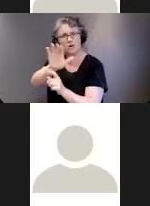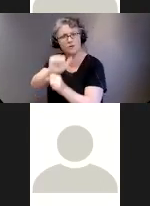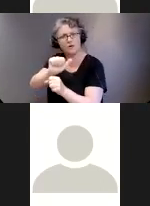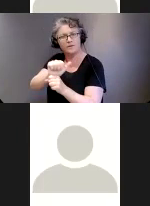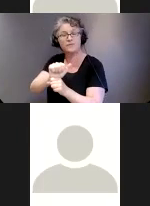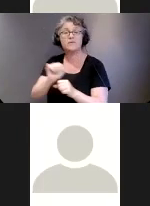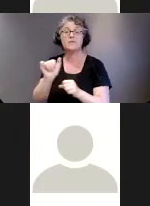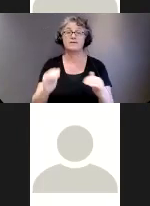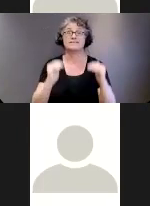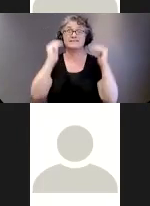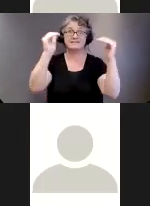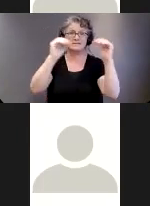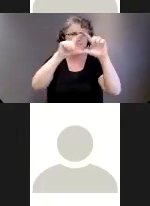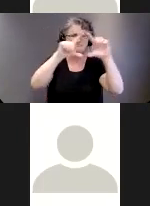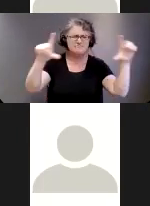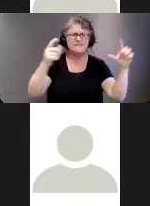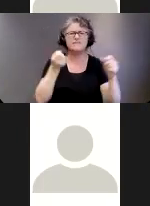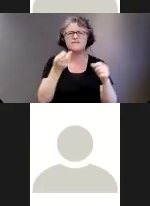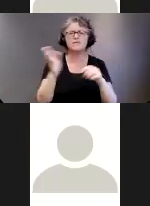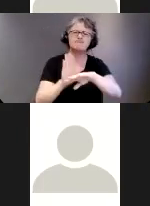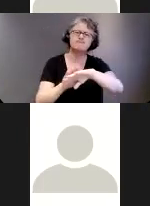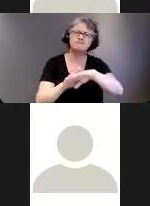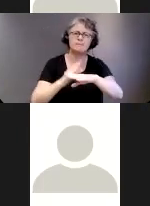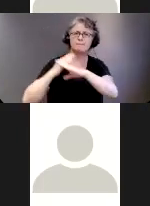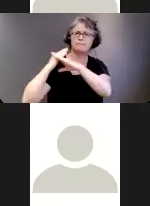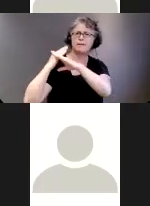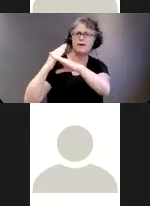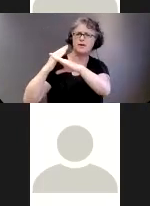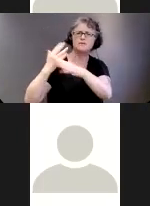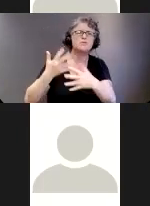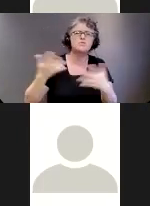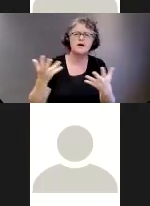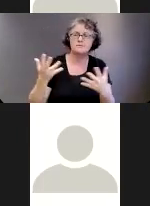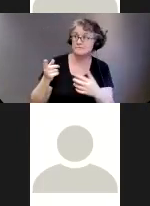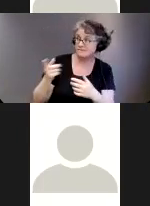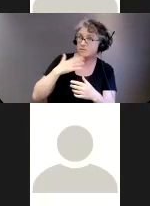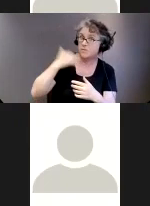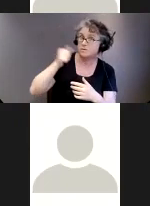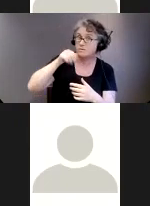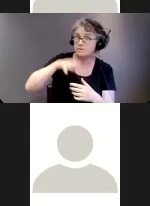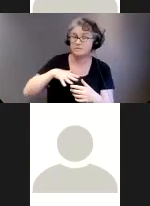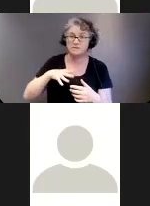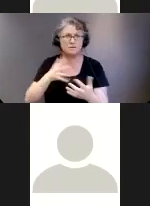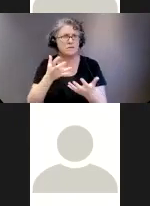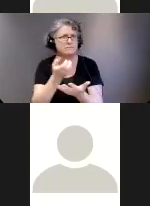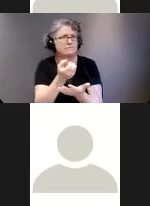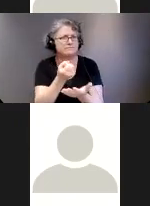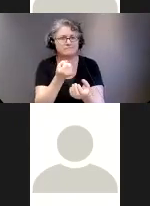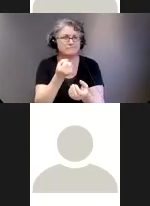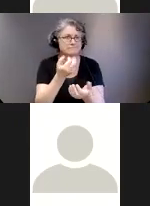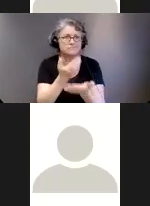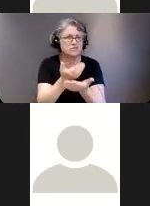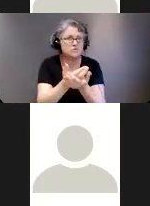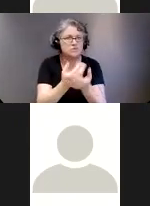up top of what barriers older women experience when accessing supports and services. And I